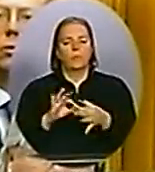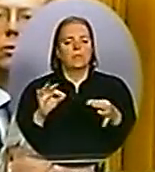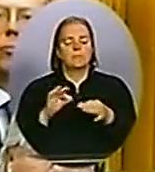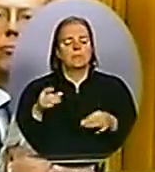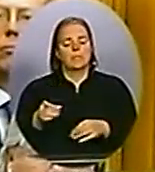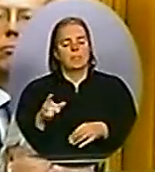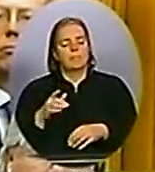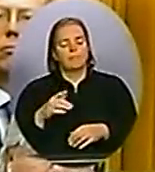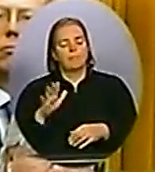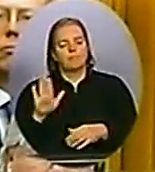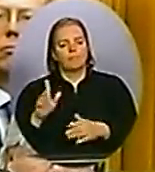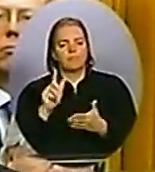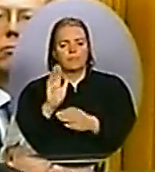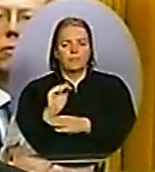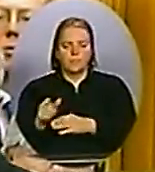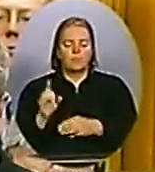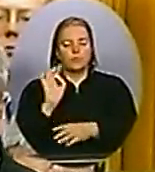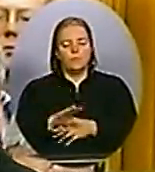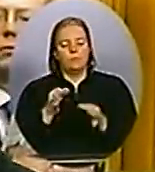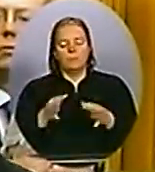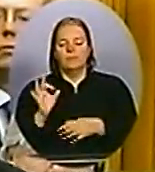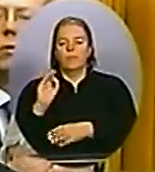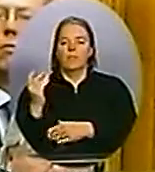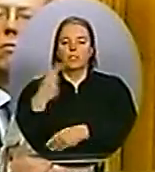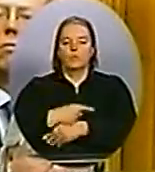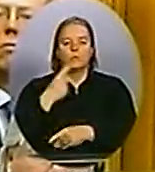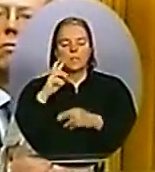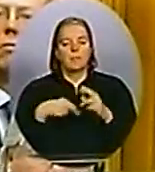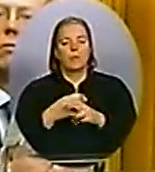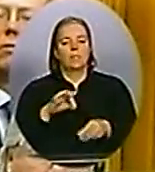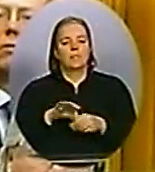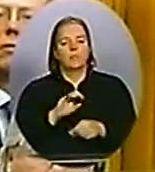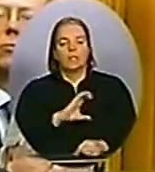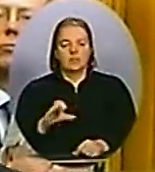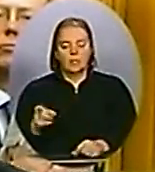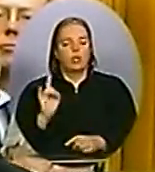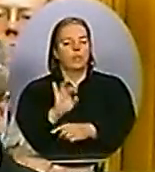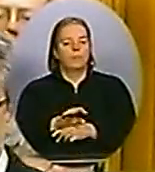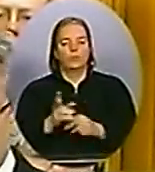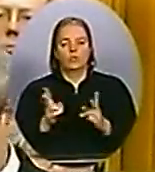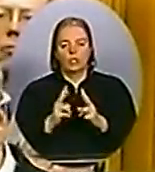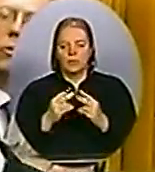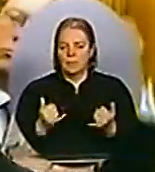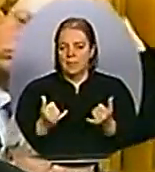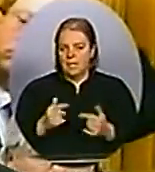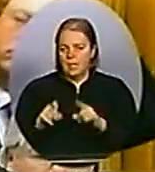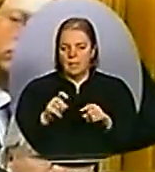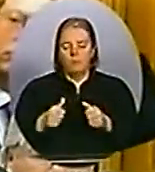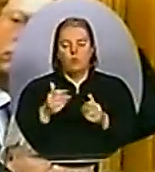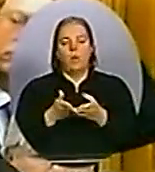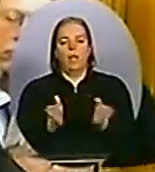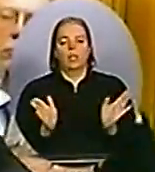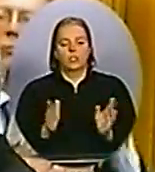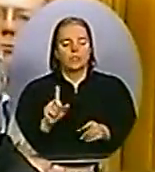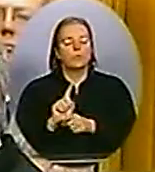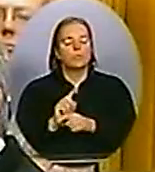days, refused to admit that the investigation now includes over 56 writings, and refuses to say what happened to the RMG evidence. You see,